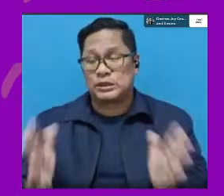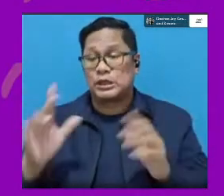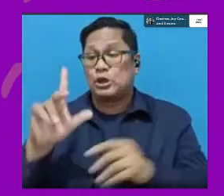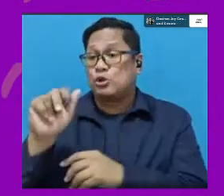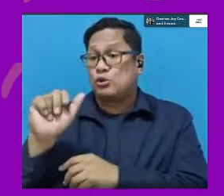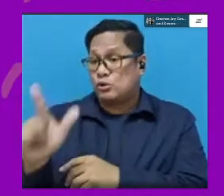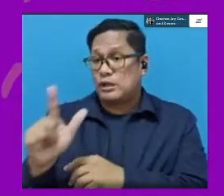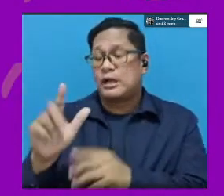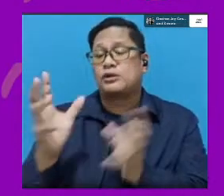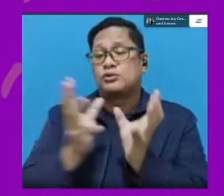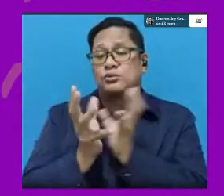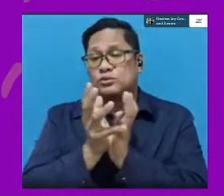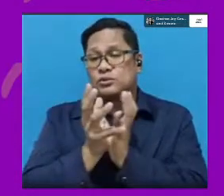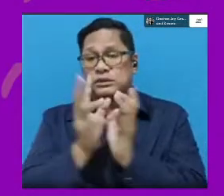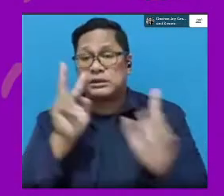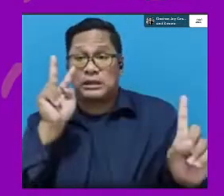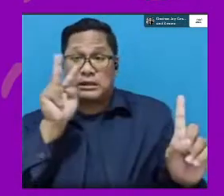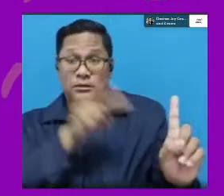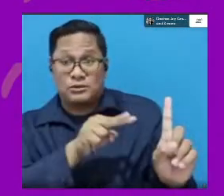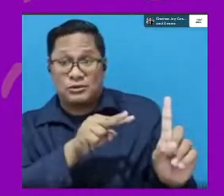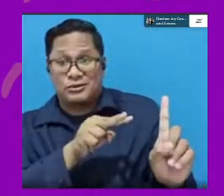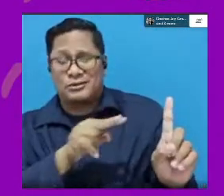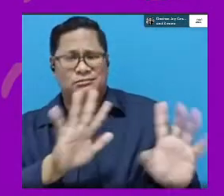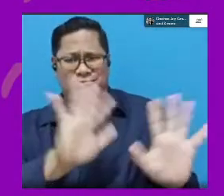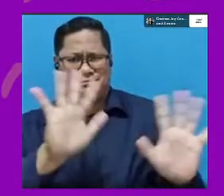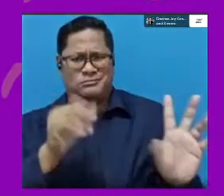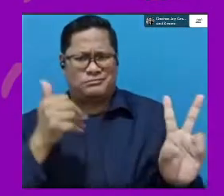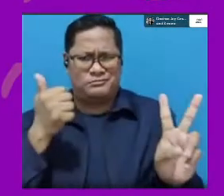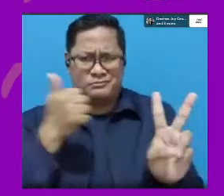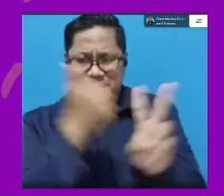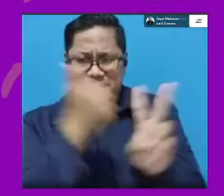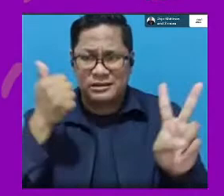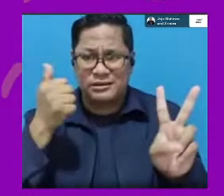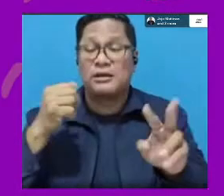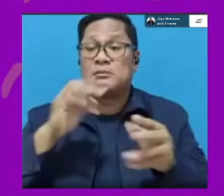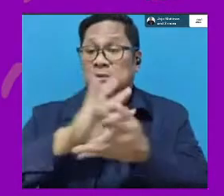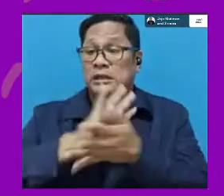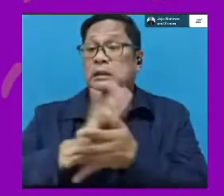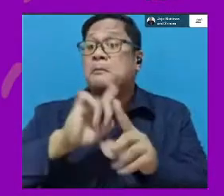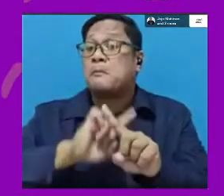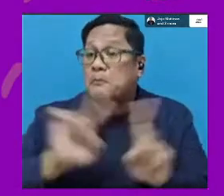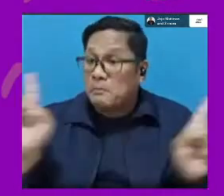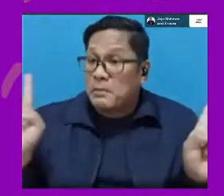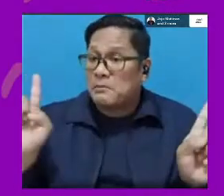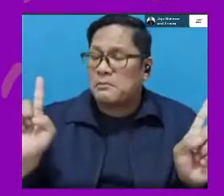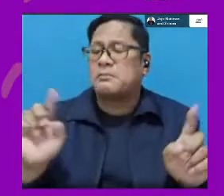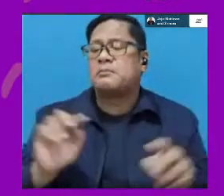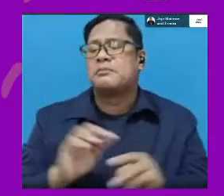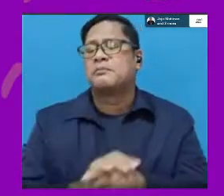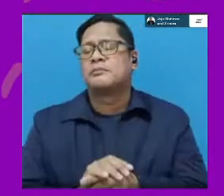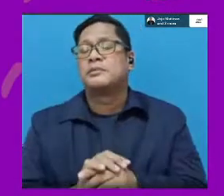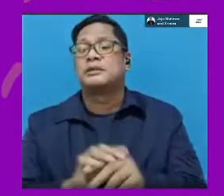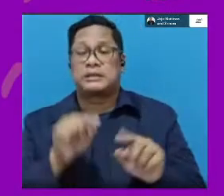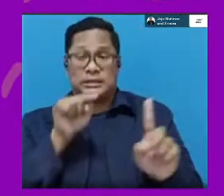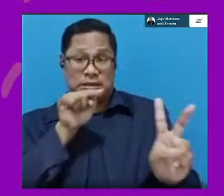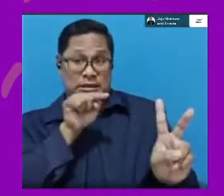viewed not as victims of the pandemic, but rather as